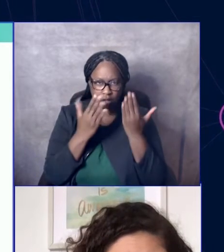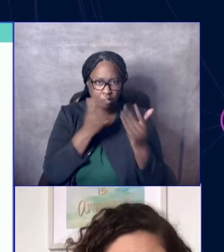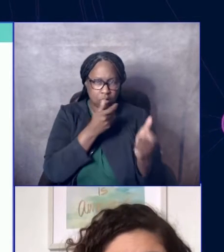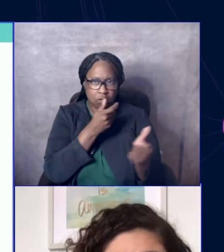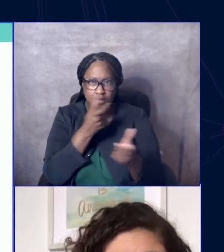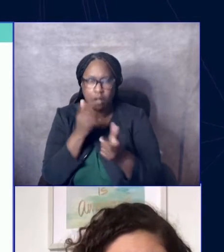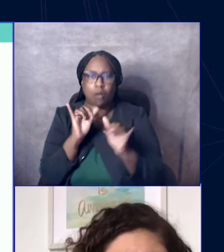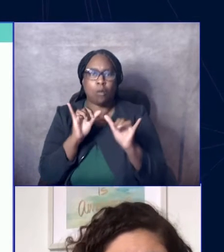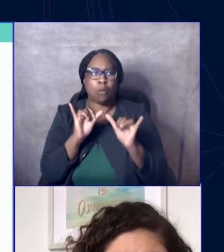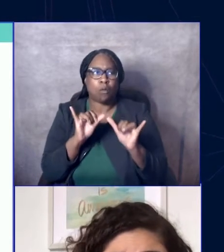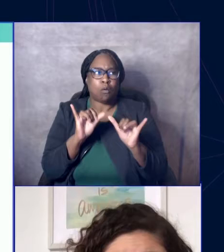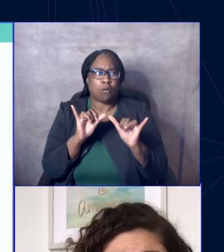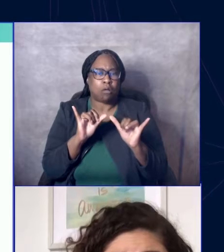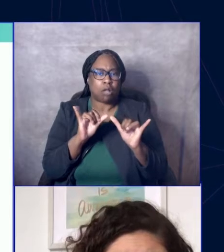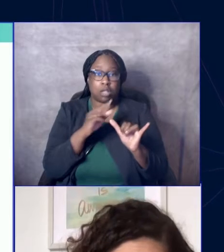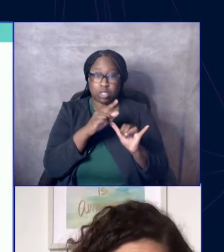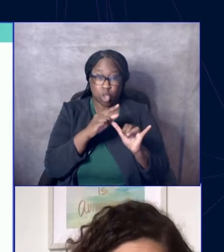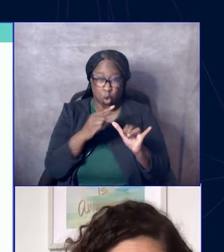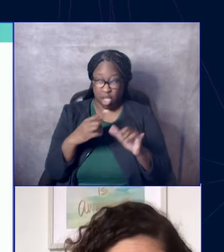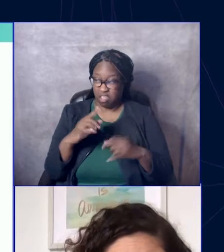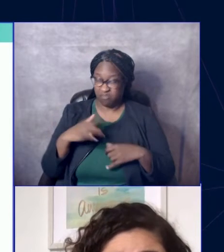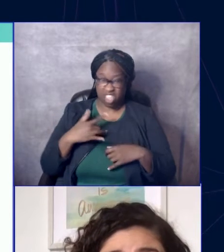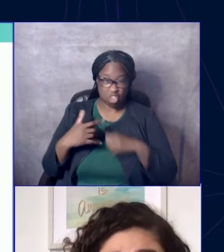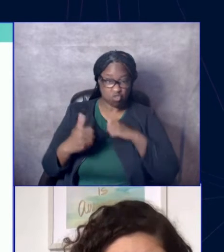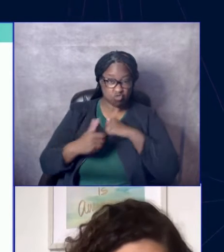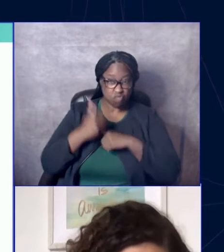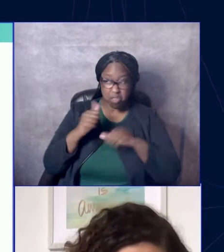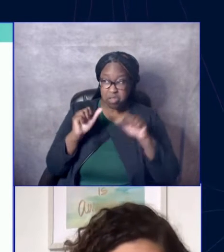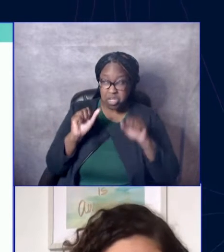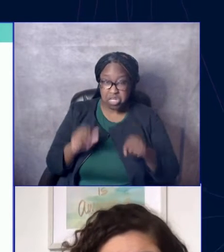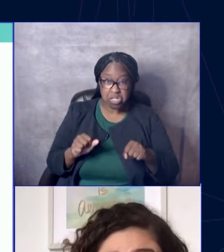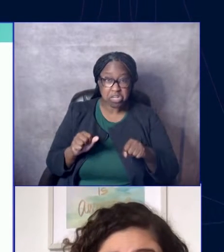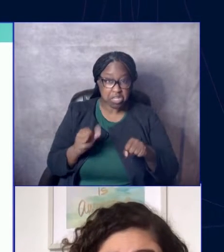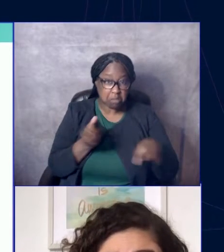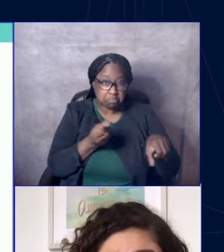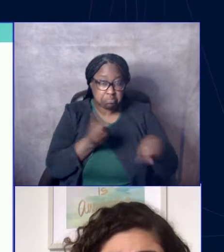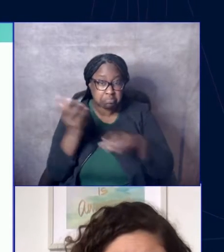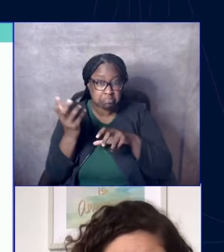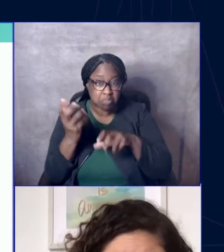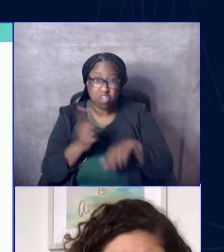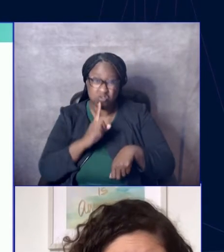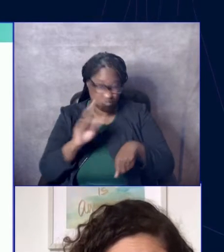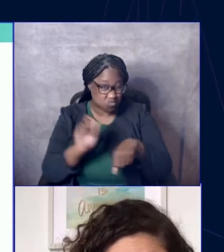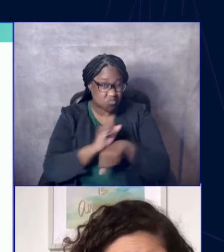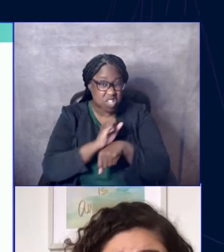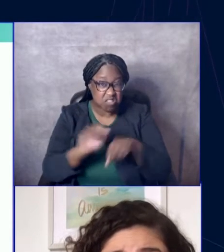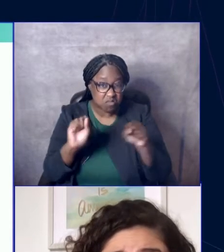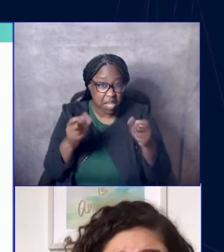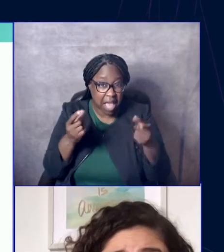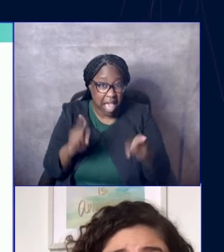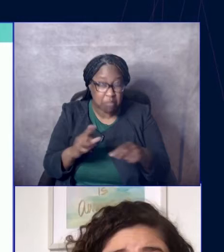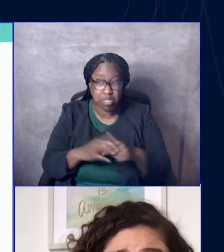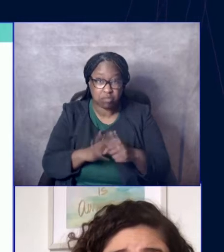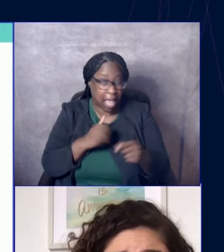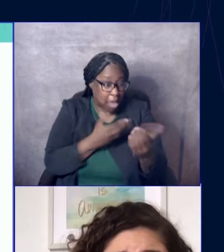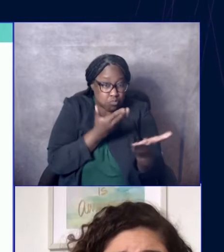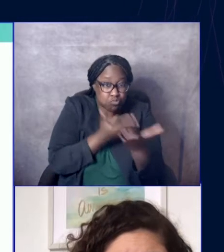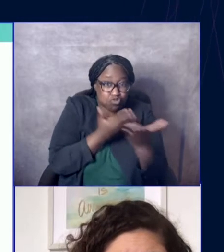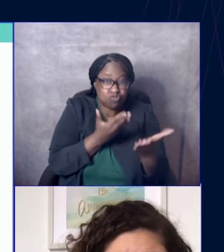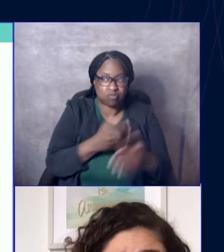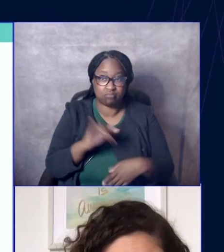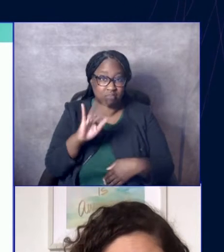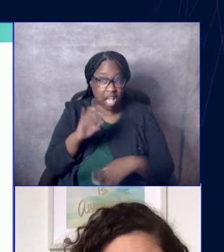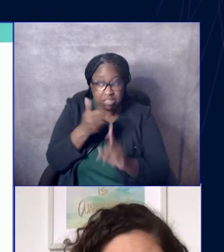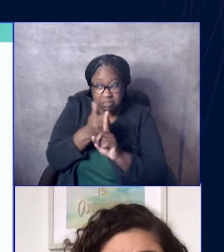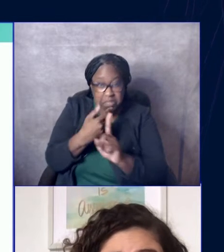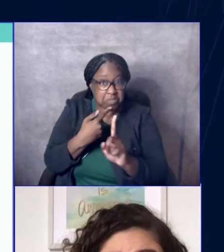thing. The threat of deportation was real. We had proof. We had it from the mouth of the head of ICE, and our people felt that